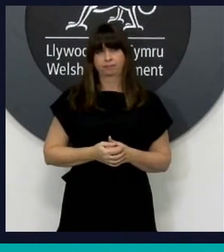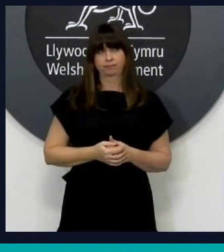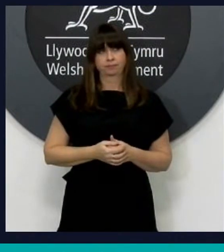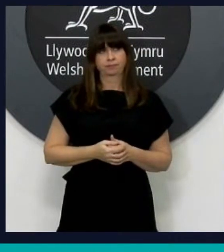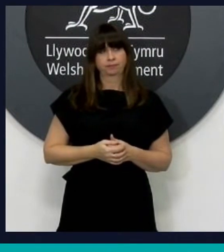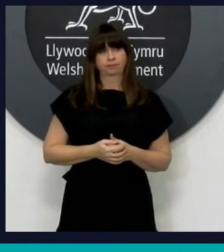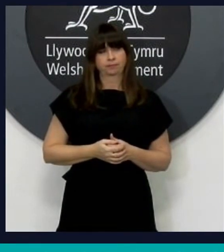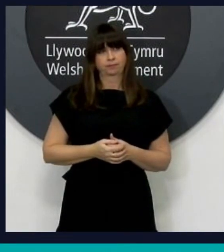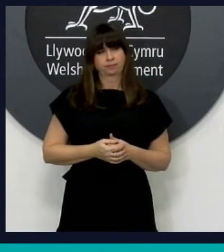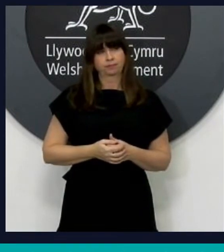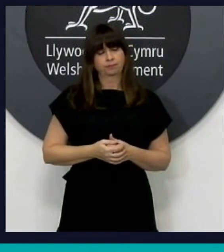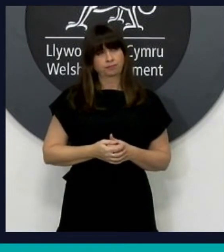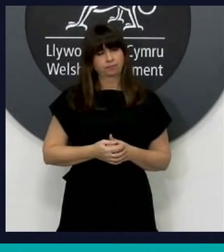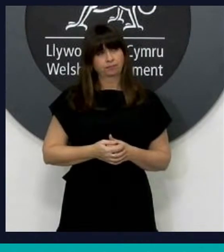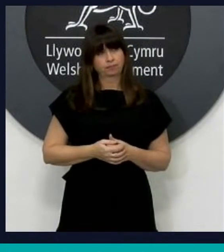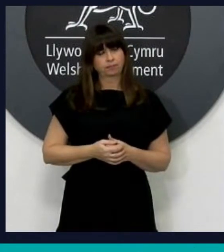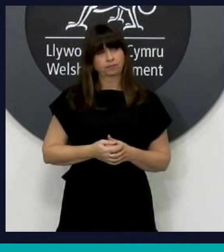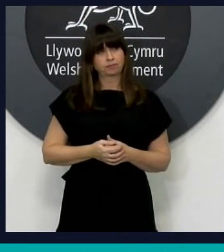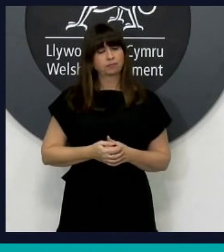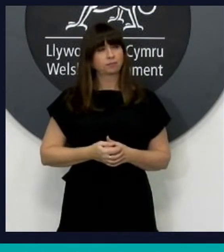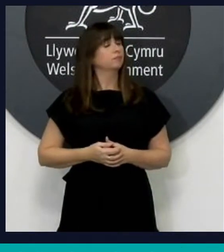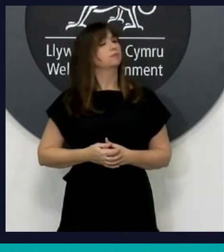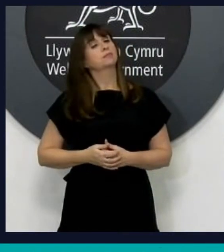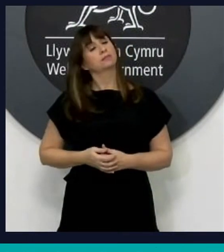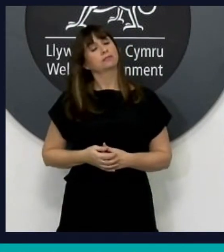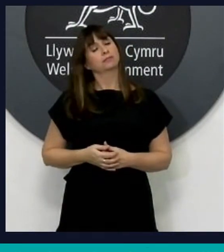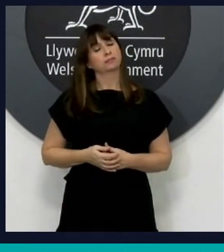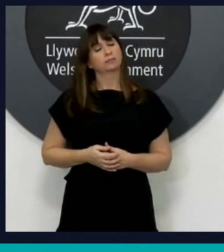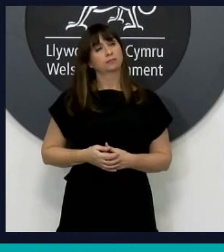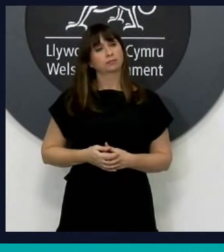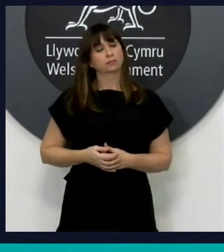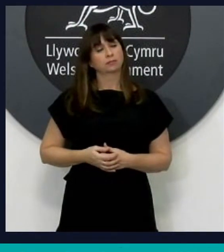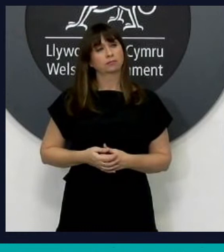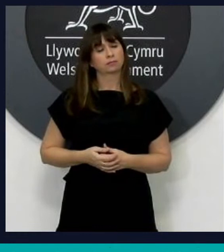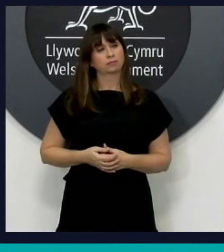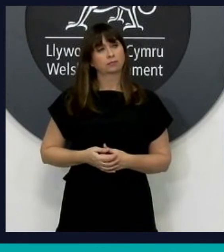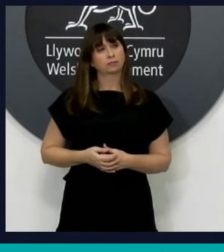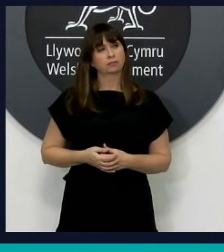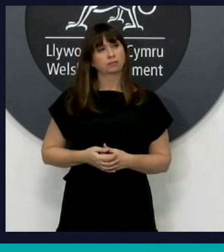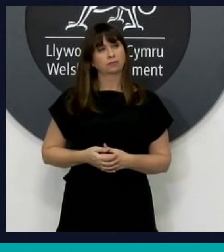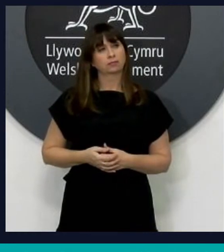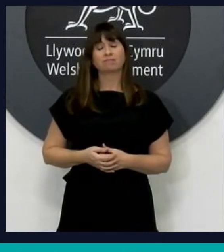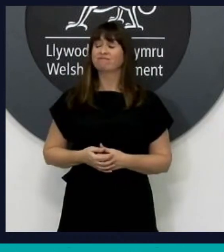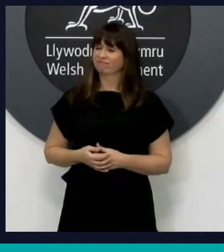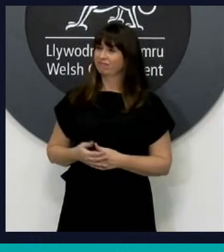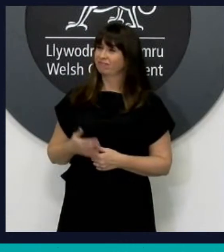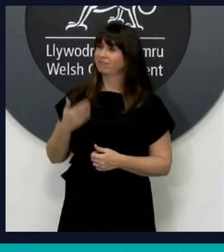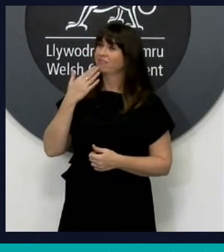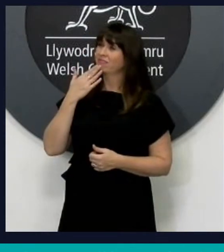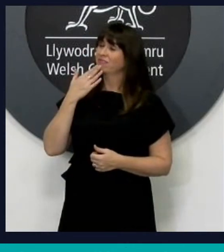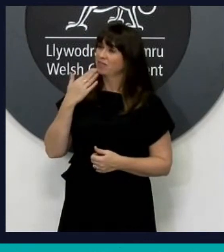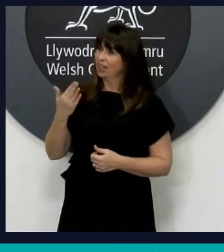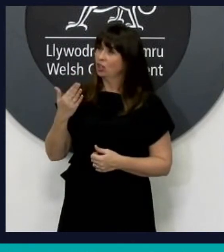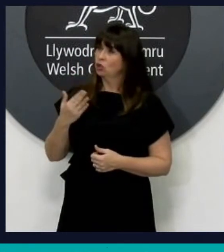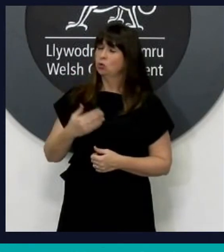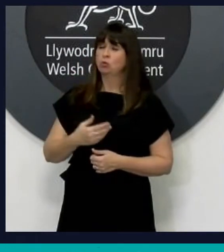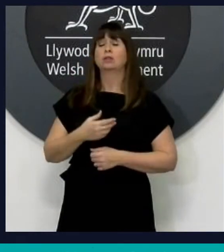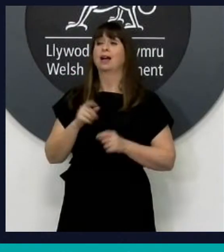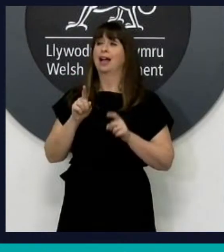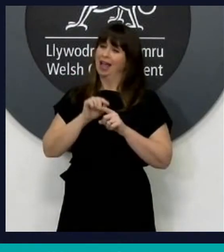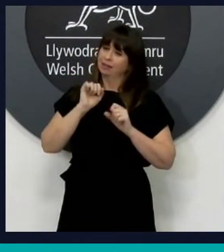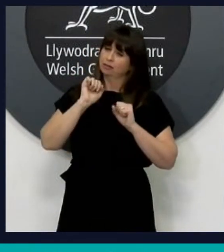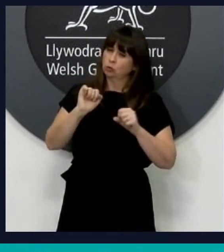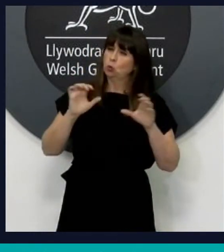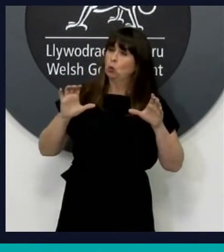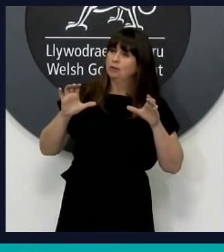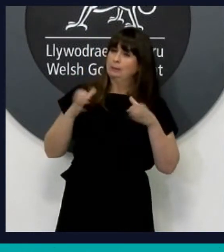ni ddechrau meddwl am ddyfodol heb gysgod y pandemig uwch ein pennau ni. Diolch yn fawr, Jill. Thank you to you and the vaccination teams for all the